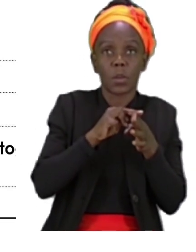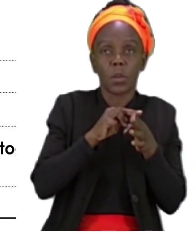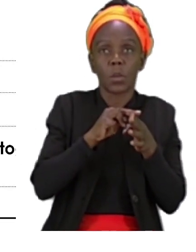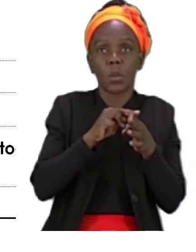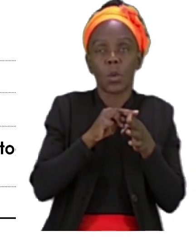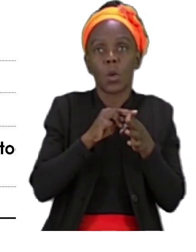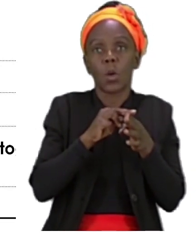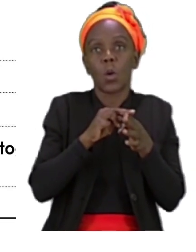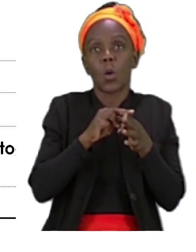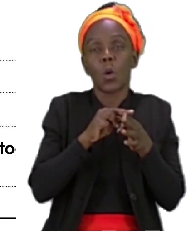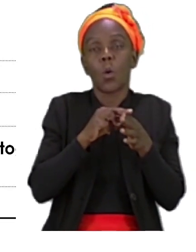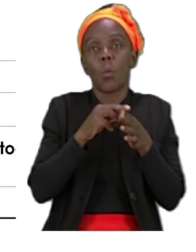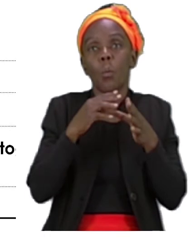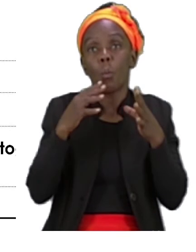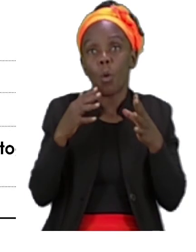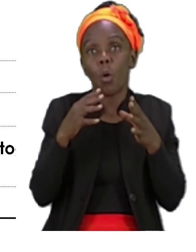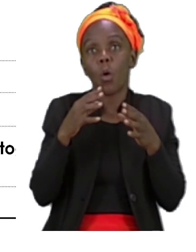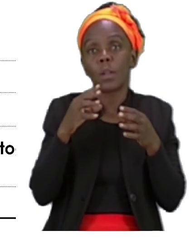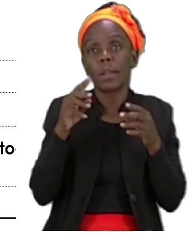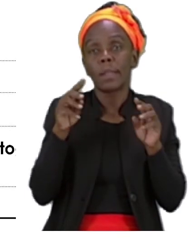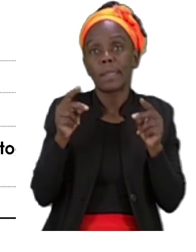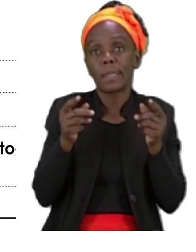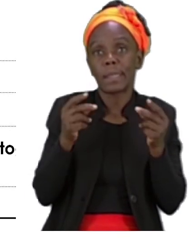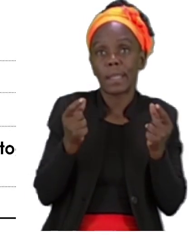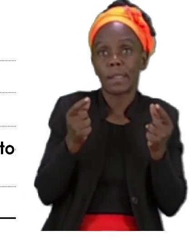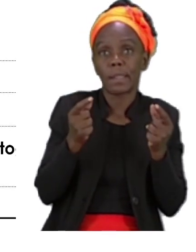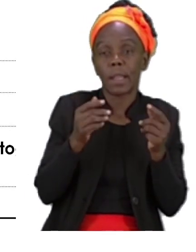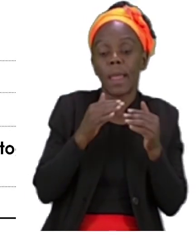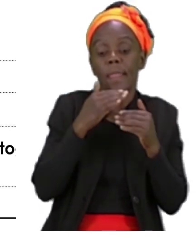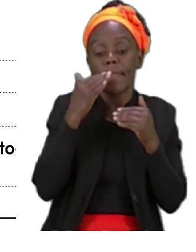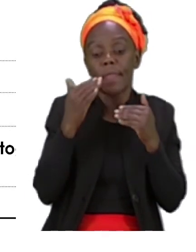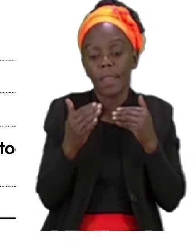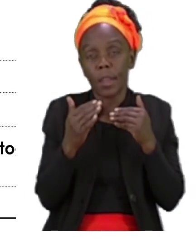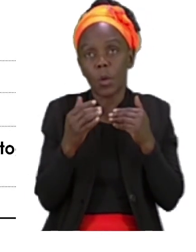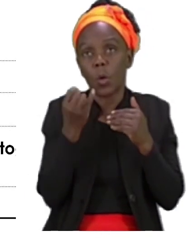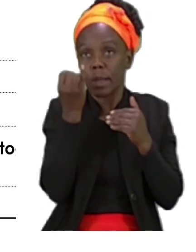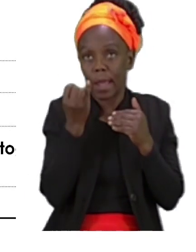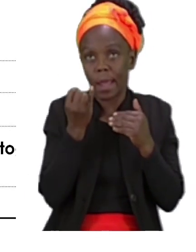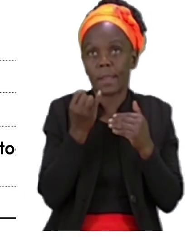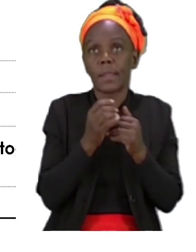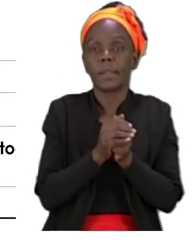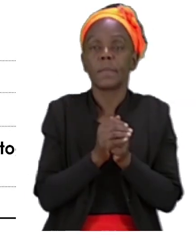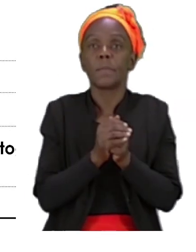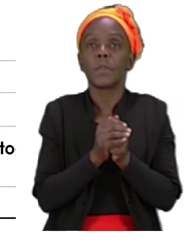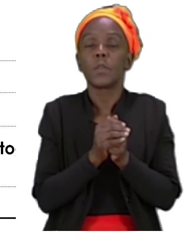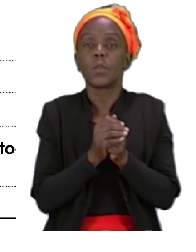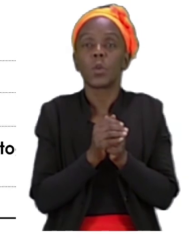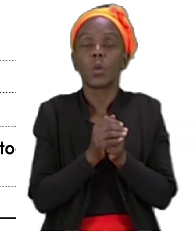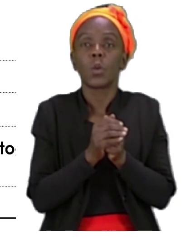need to find the difference between the money spent on dance and the money spent